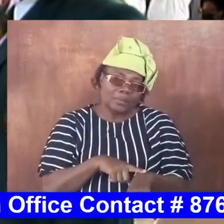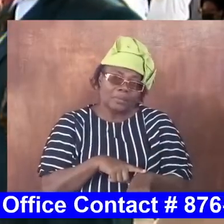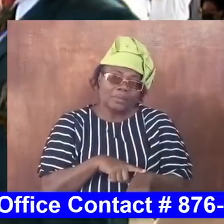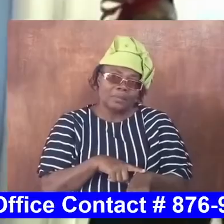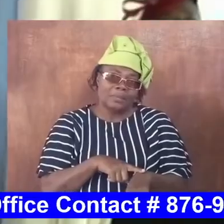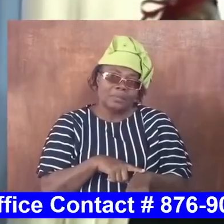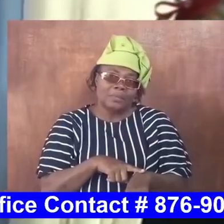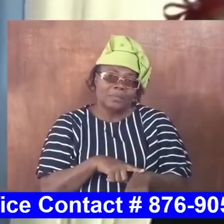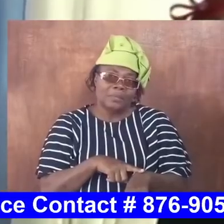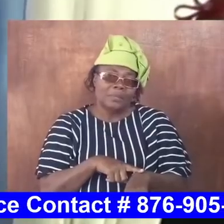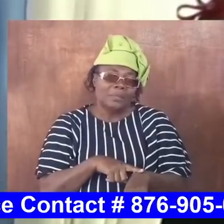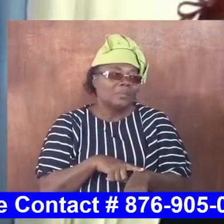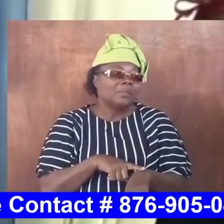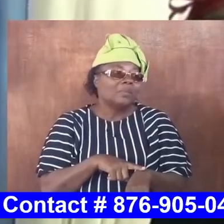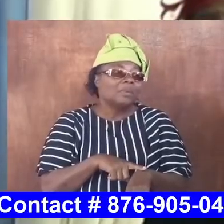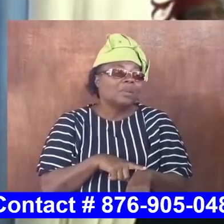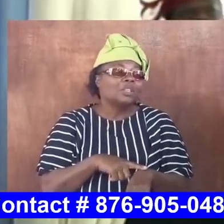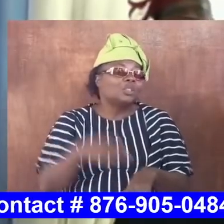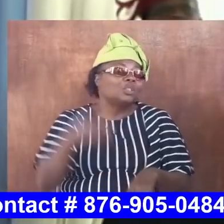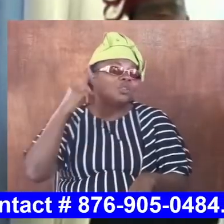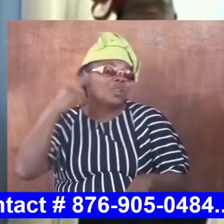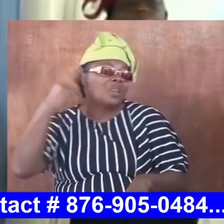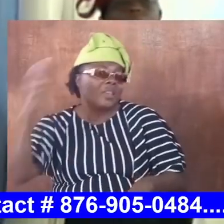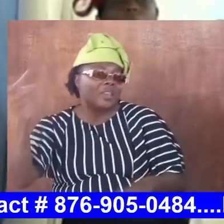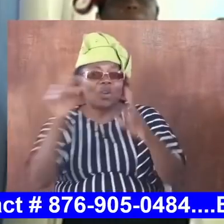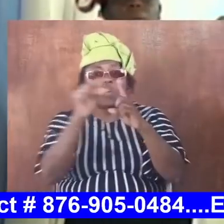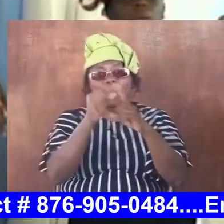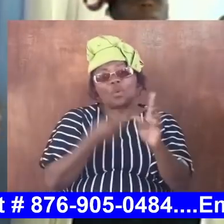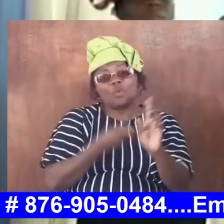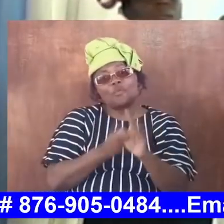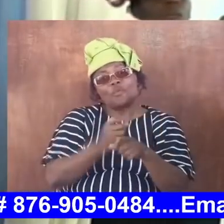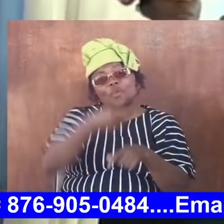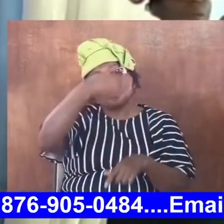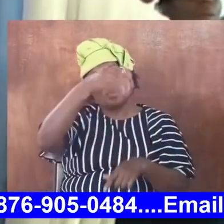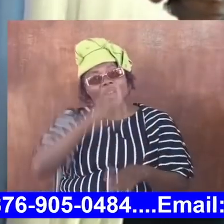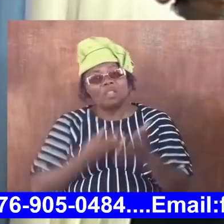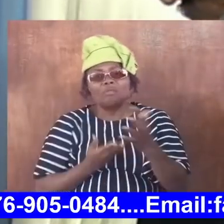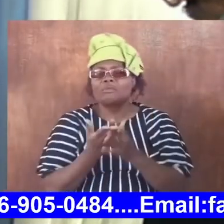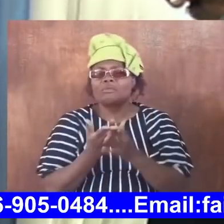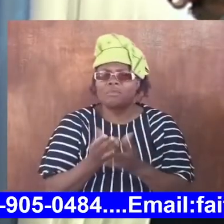hear a word from God through his servant.